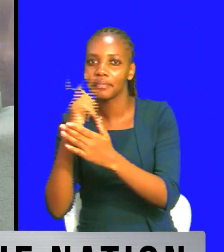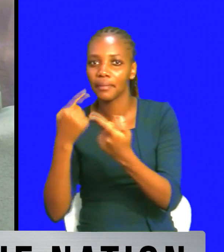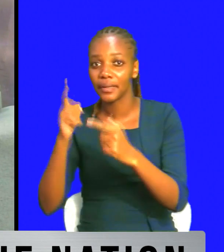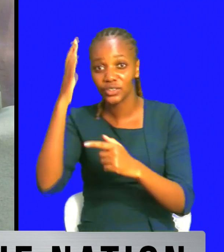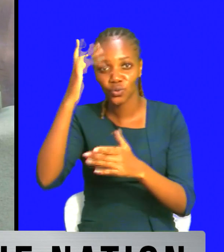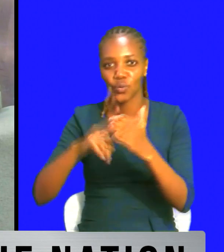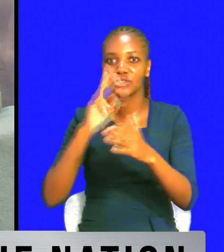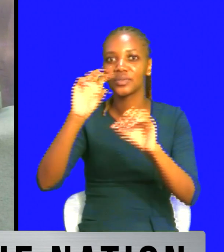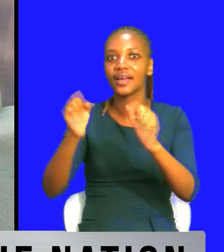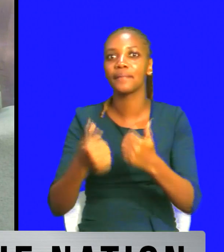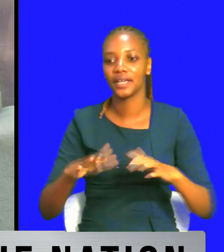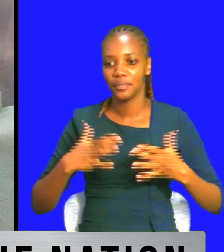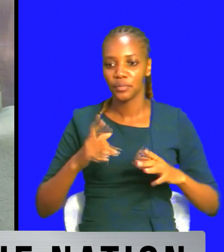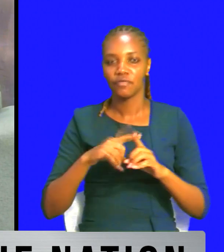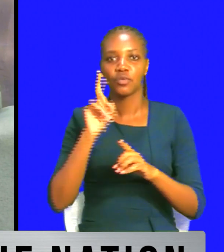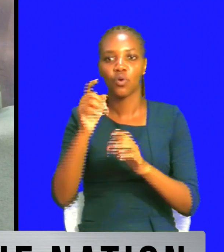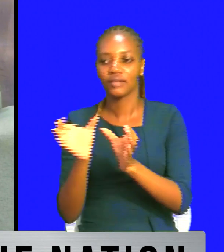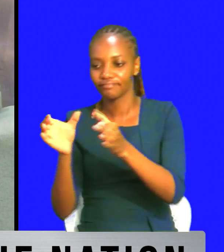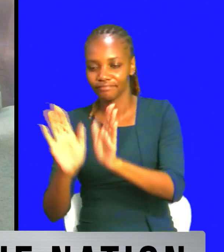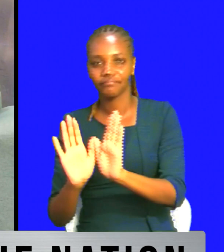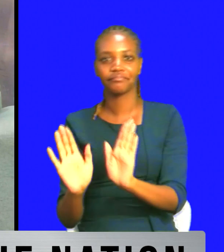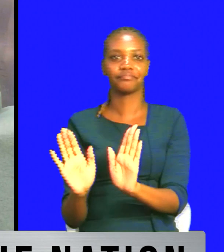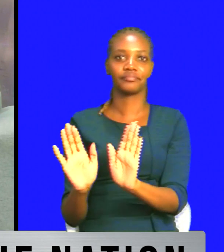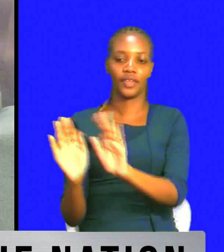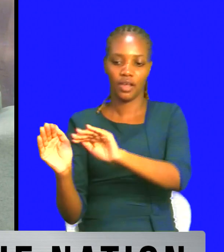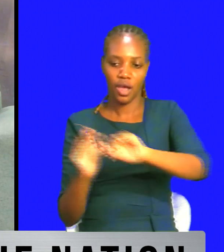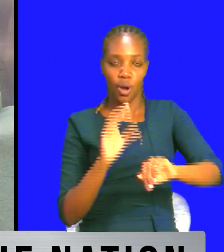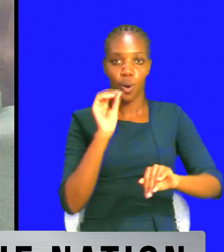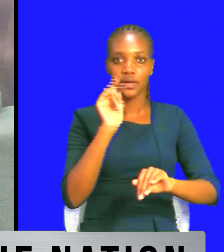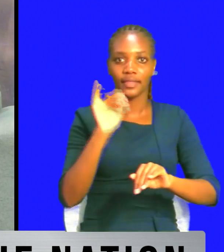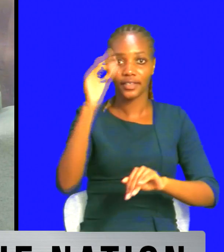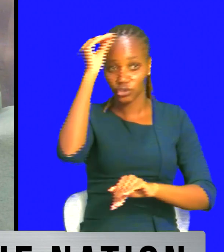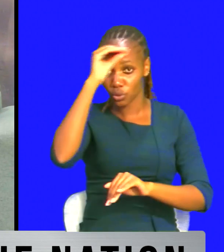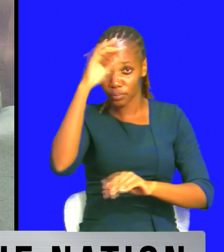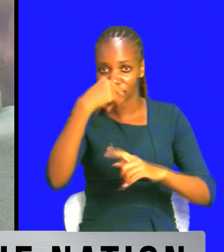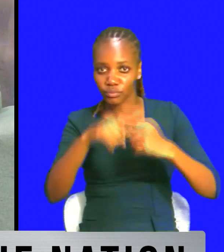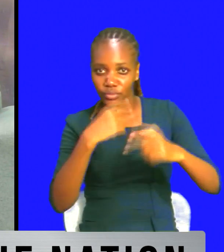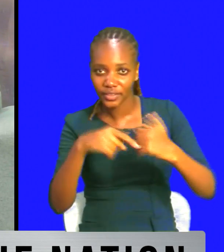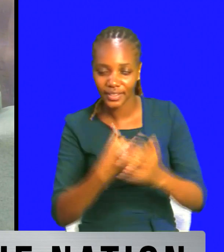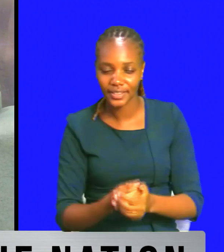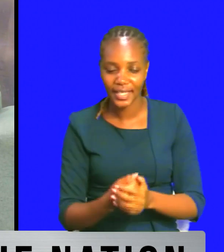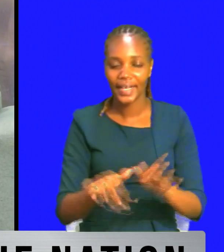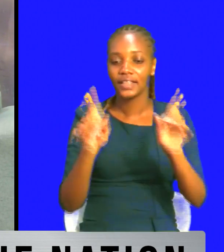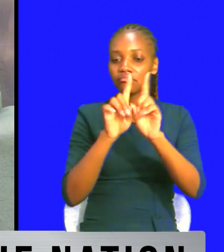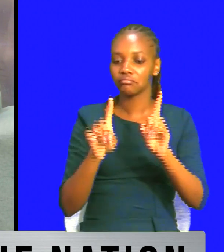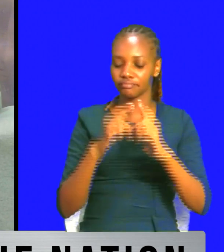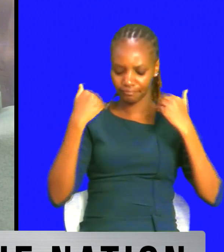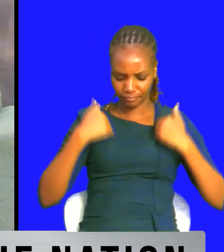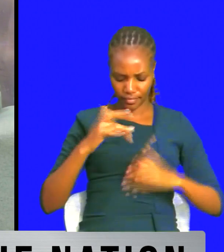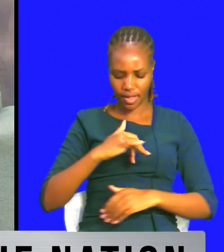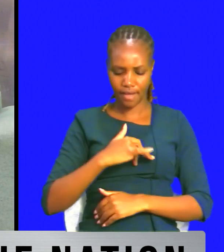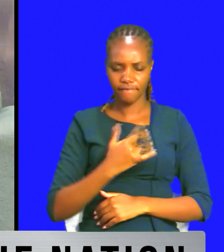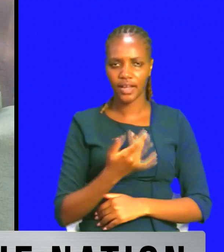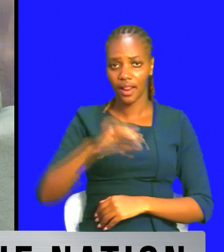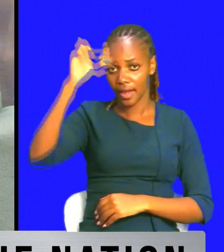It will just be people from one side. Okay, that's your opinion. Proceed. Yes, that's my opinion, and I feel that